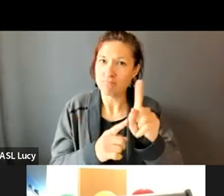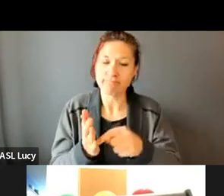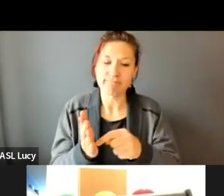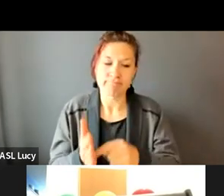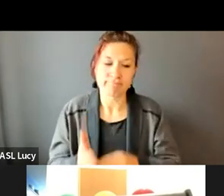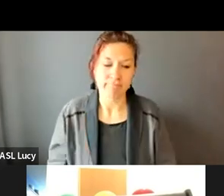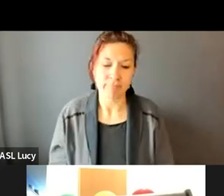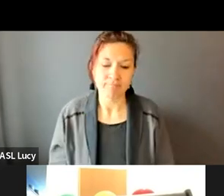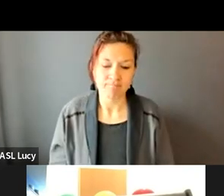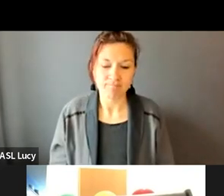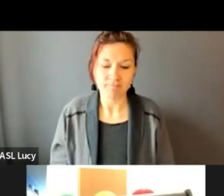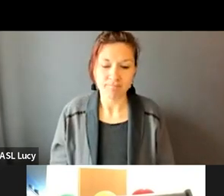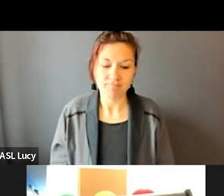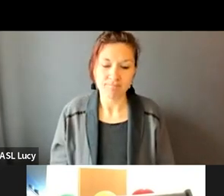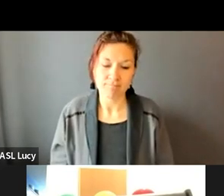um